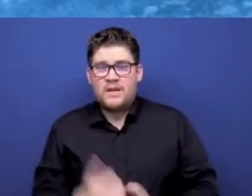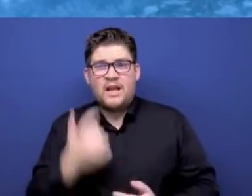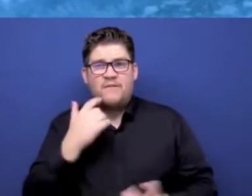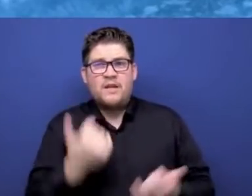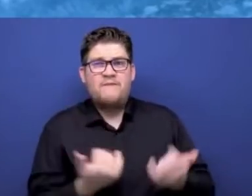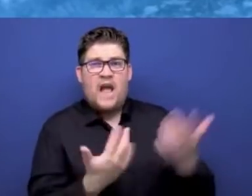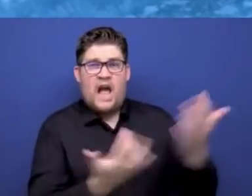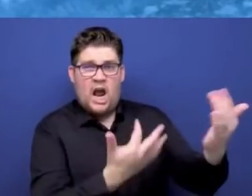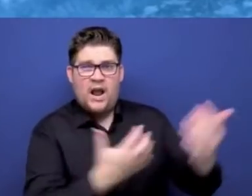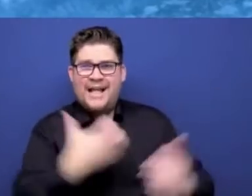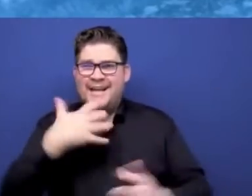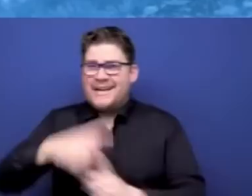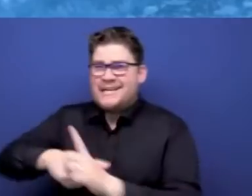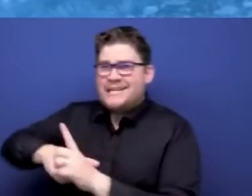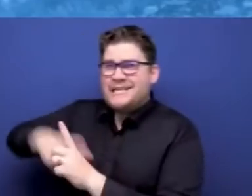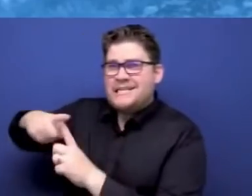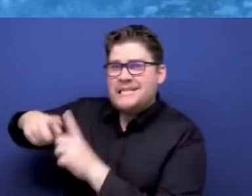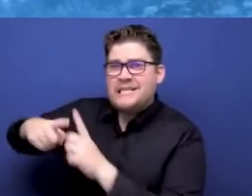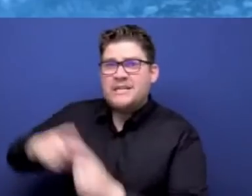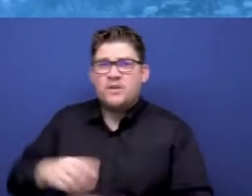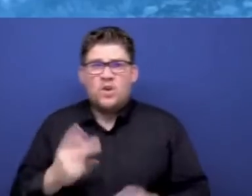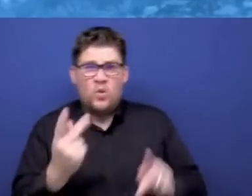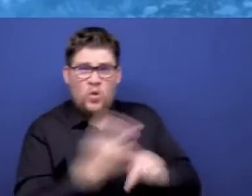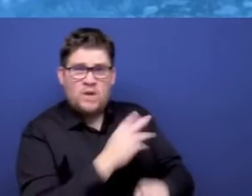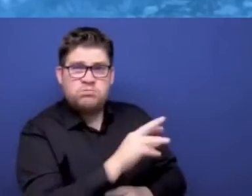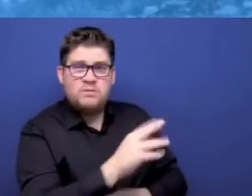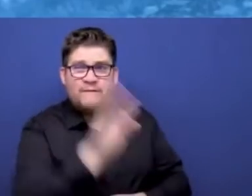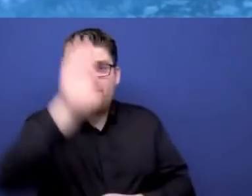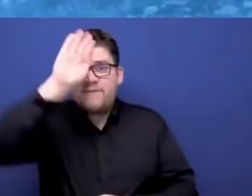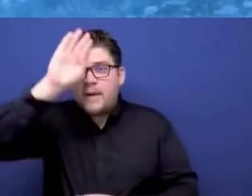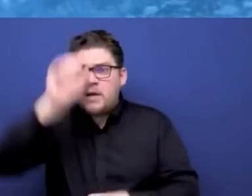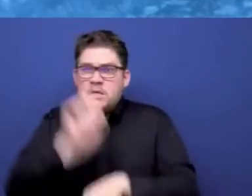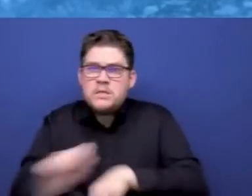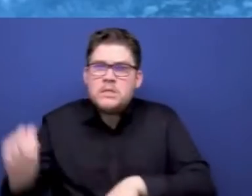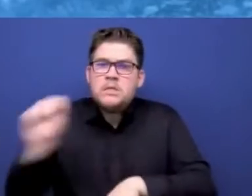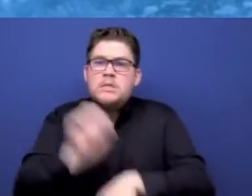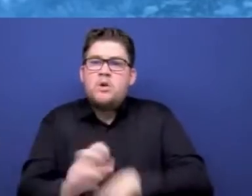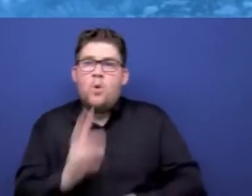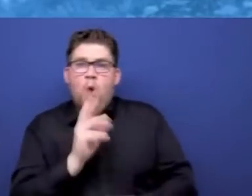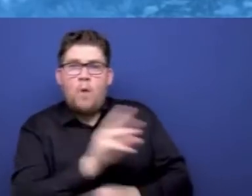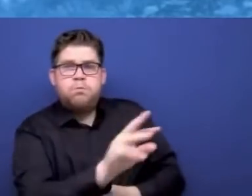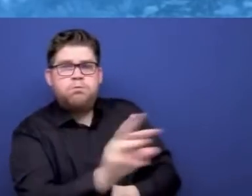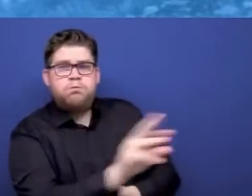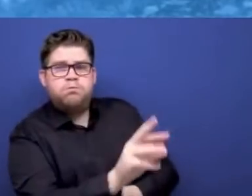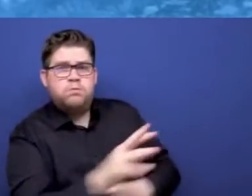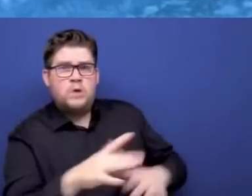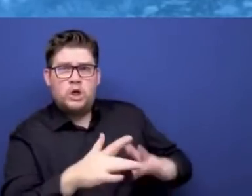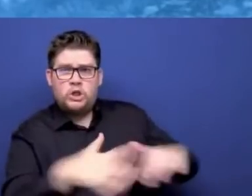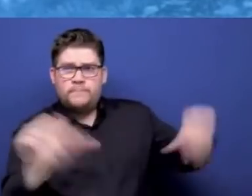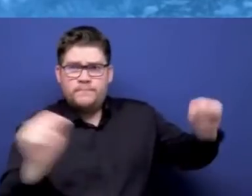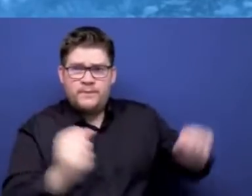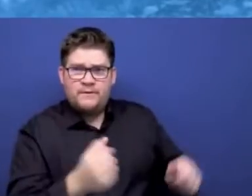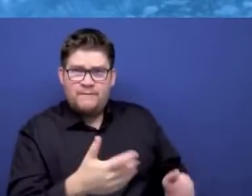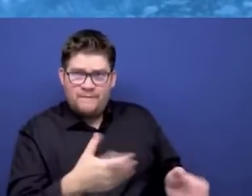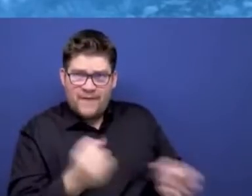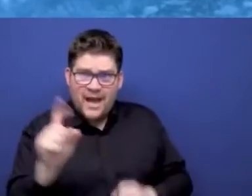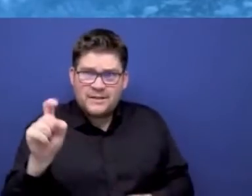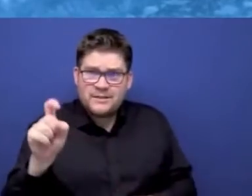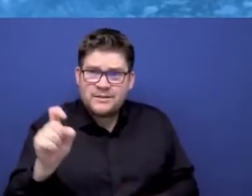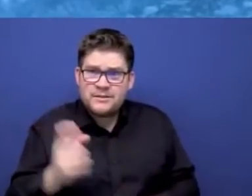these fires, because the water probably just evaporates before it even reaches the fire? So, how do you plan on